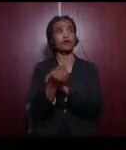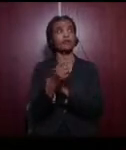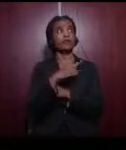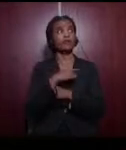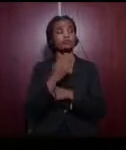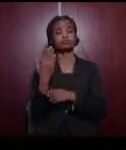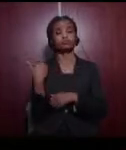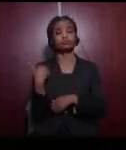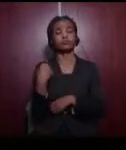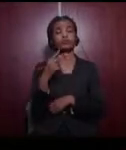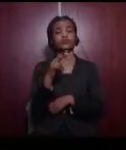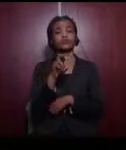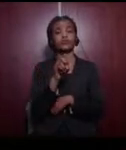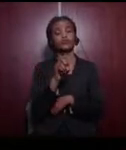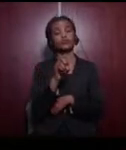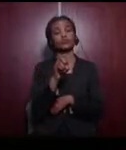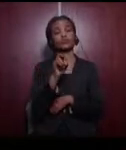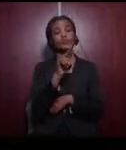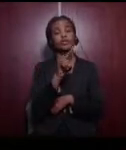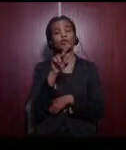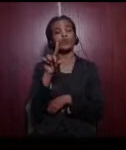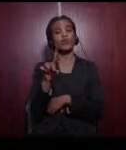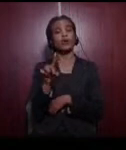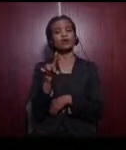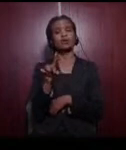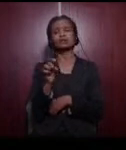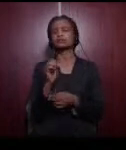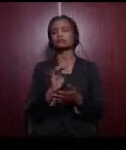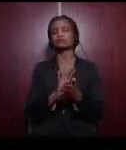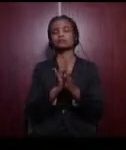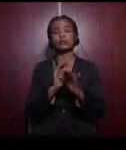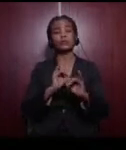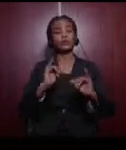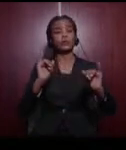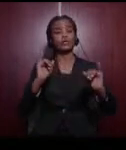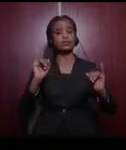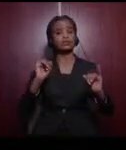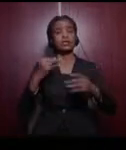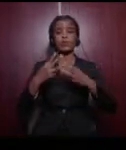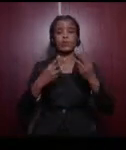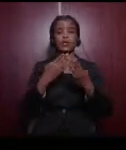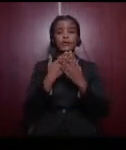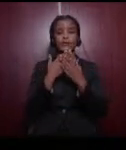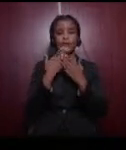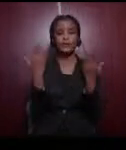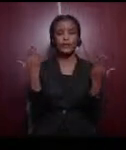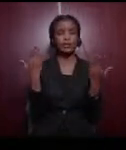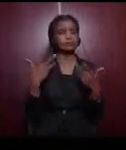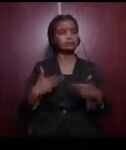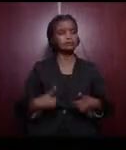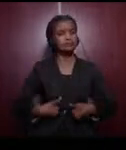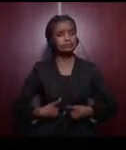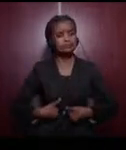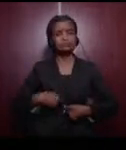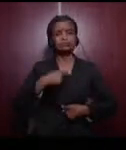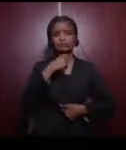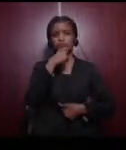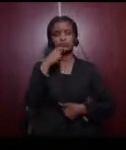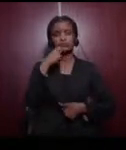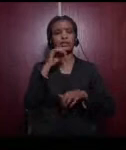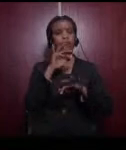sebetse, unemployment rate e godimo, and tlala e ngata. How feeda bana le batho ba bagolo